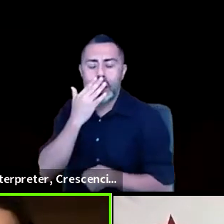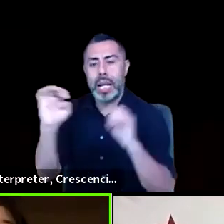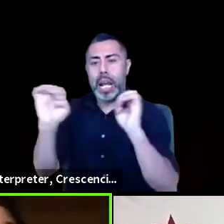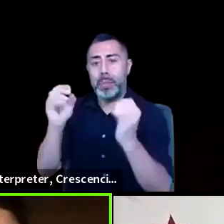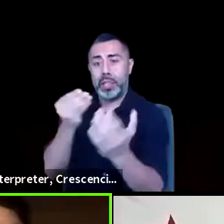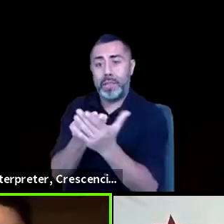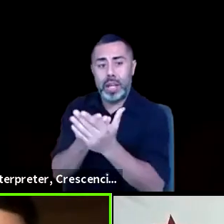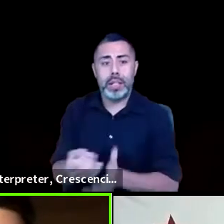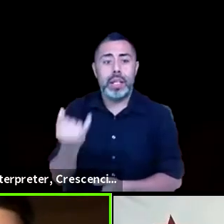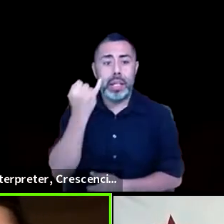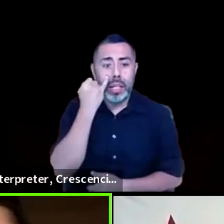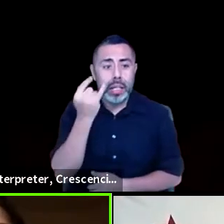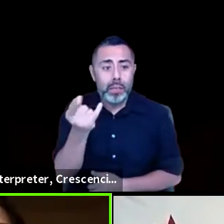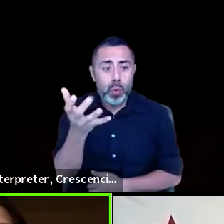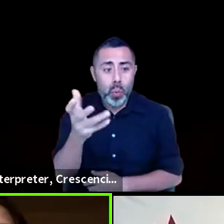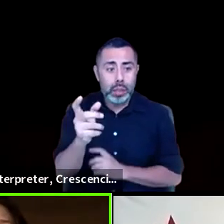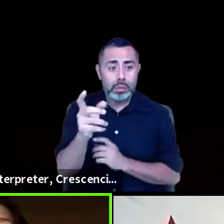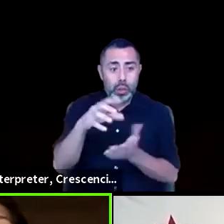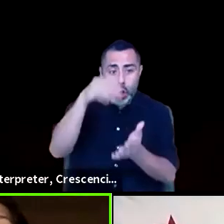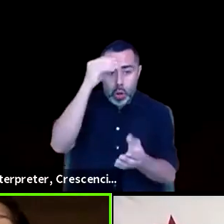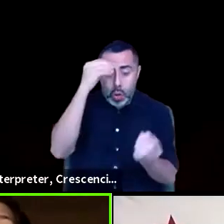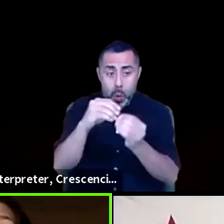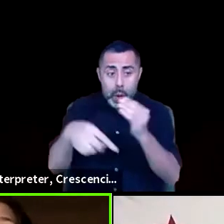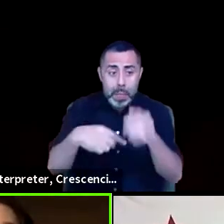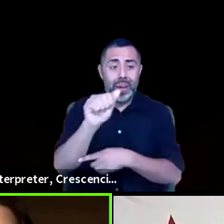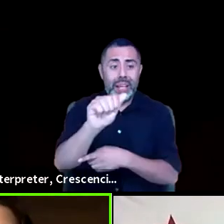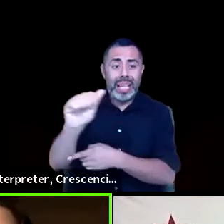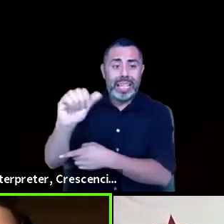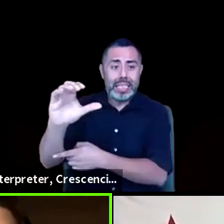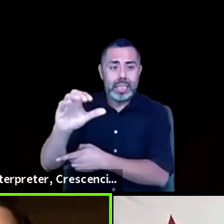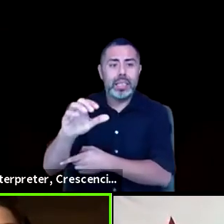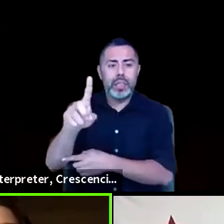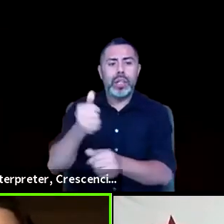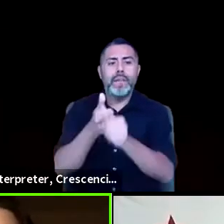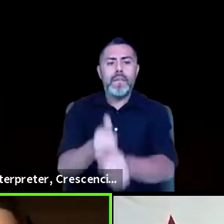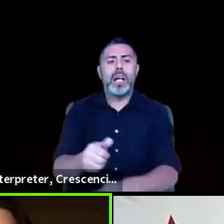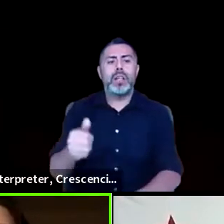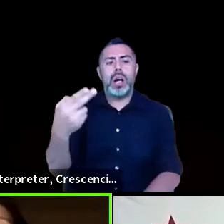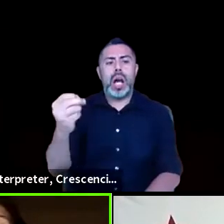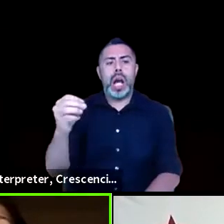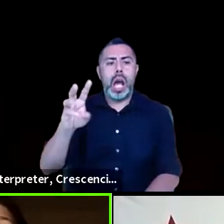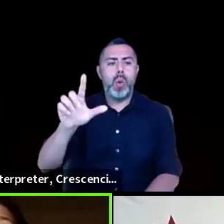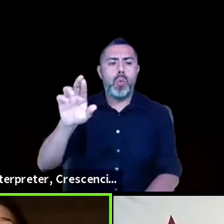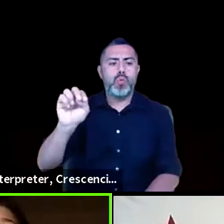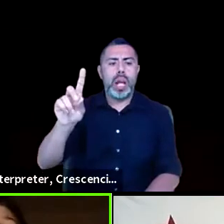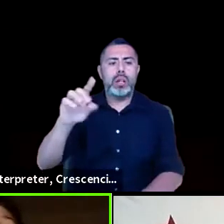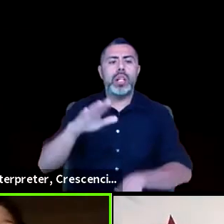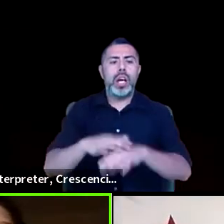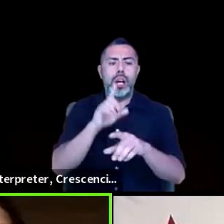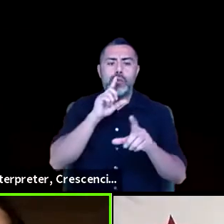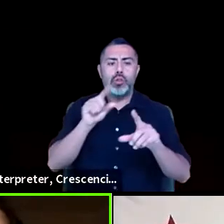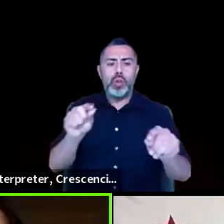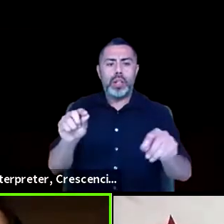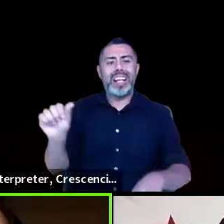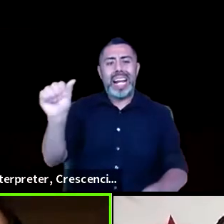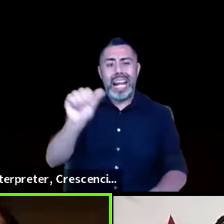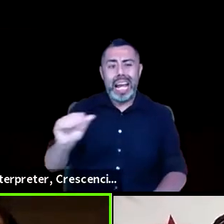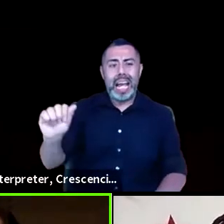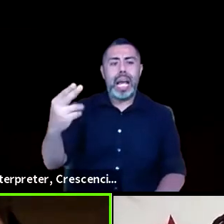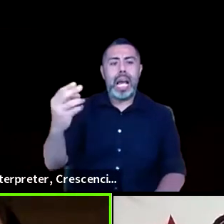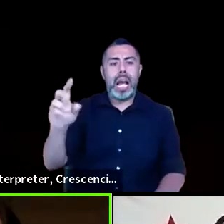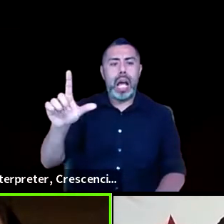at HowlRound. They just tweeted out their website, and they'll also be tweeting out other relevant